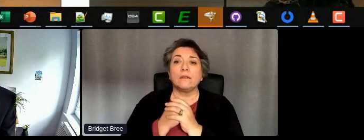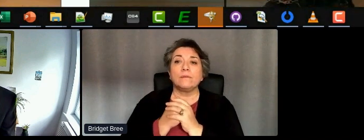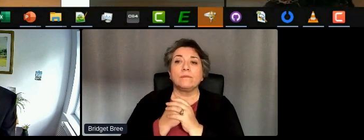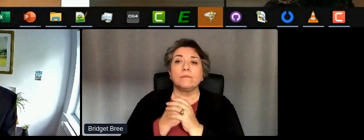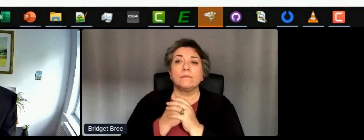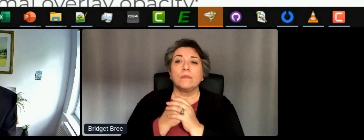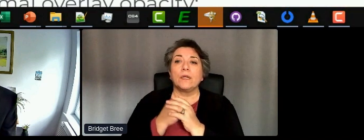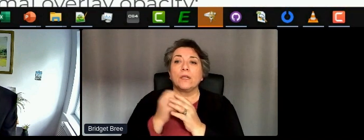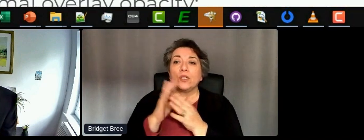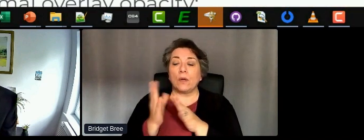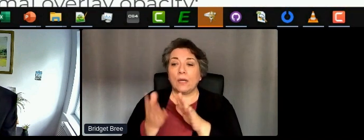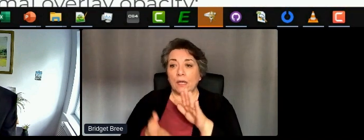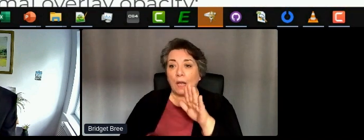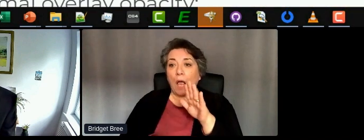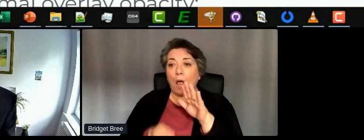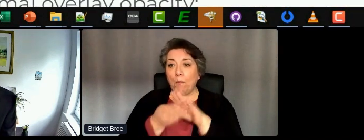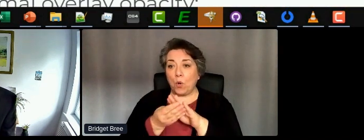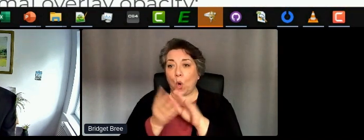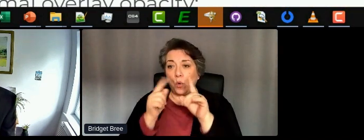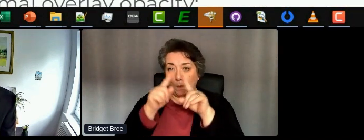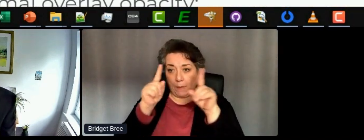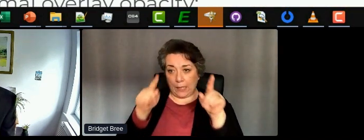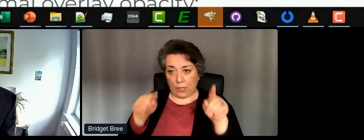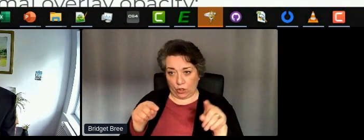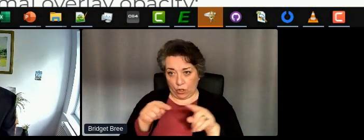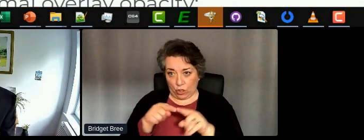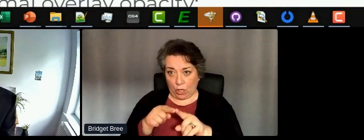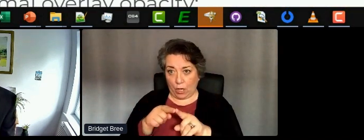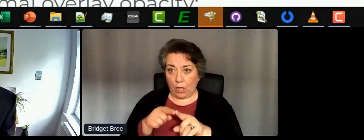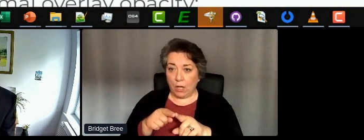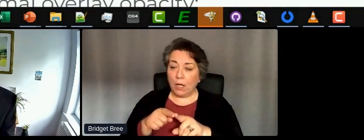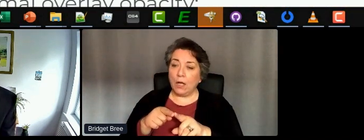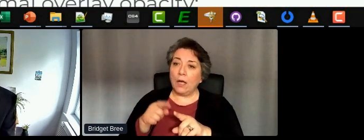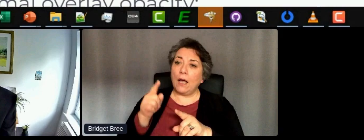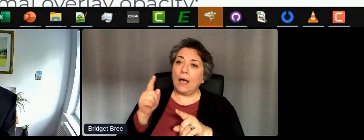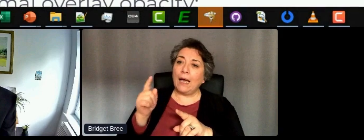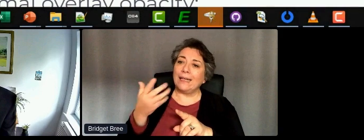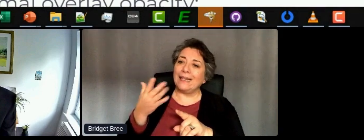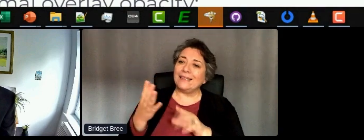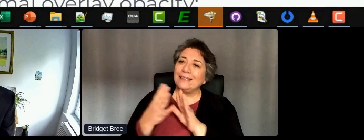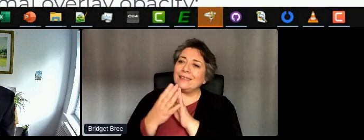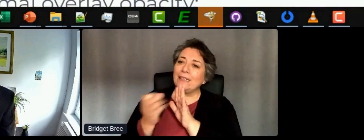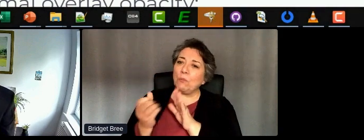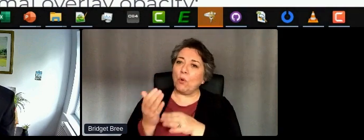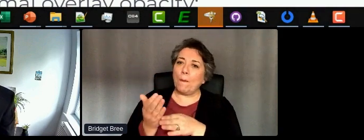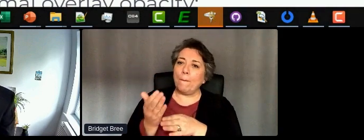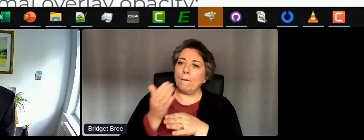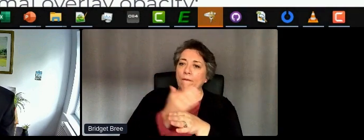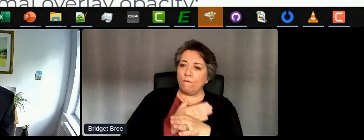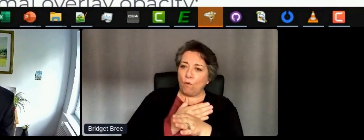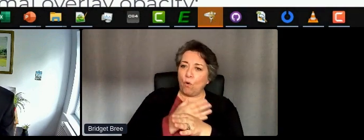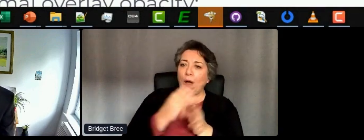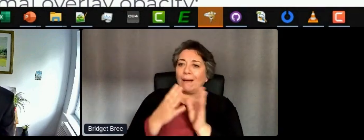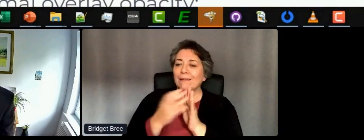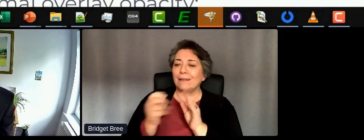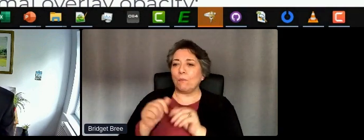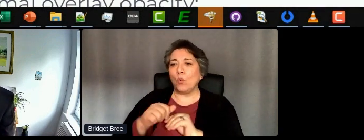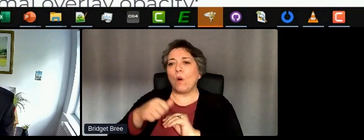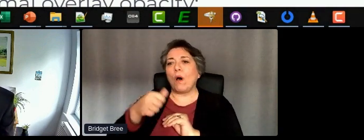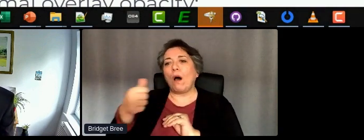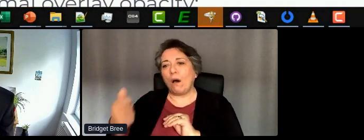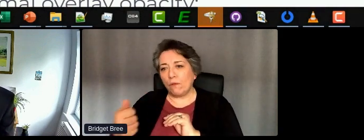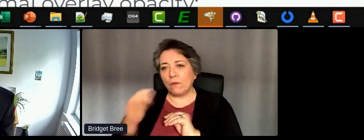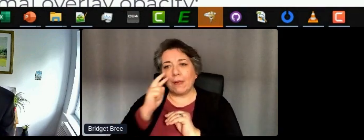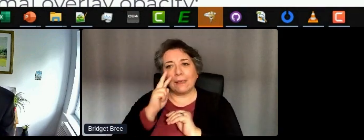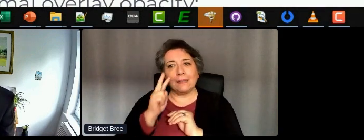I've already done. And it shows me here an example before and then an example after. So it's telling me that if I